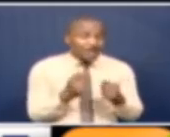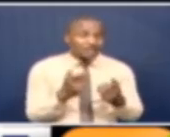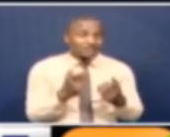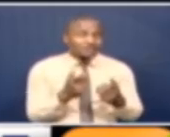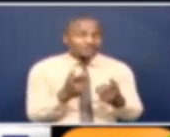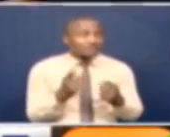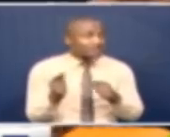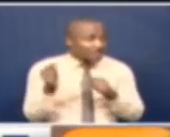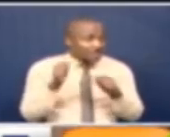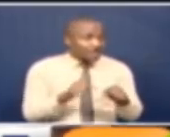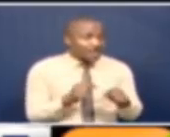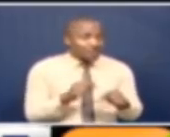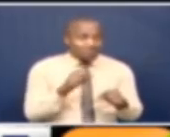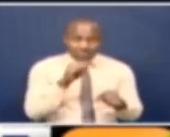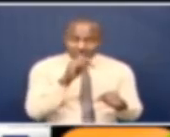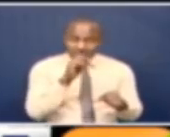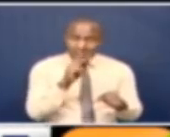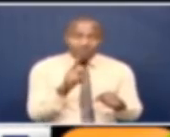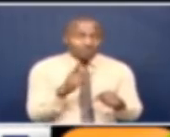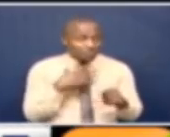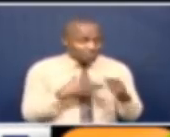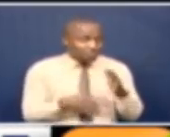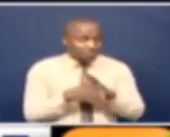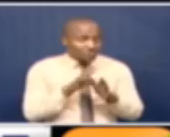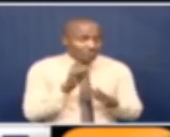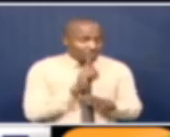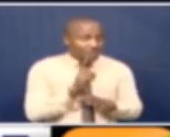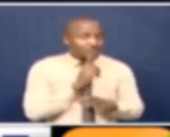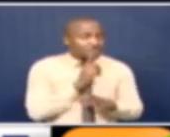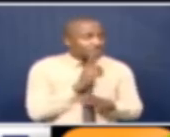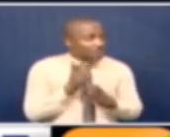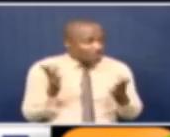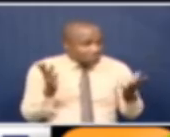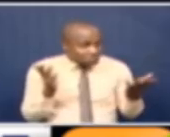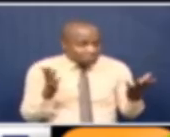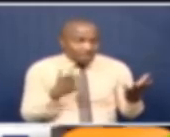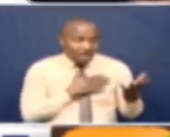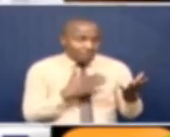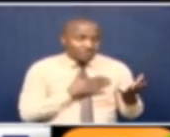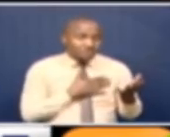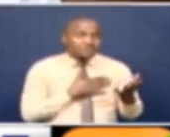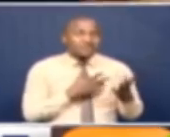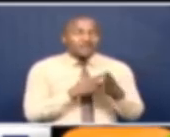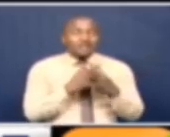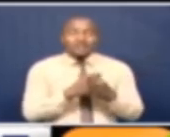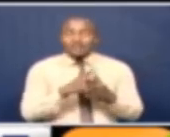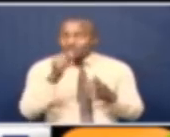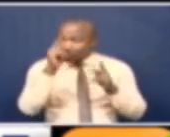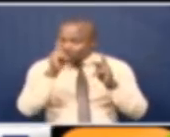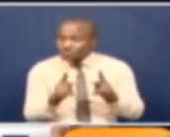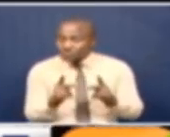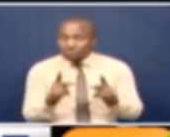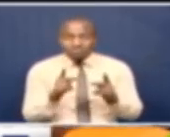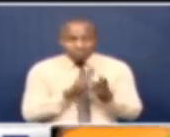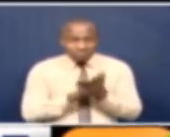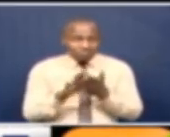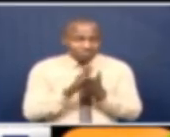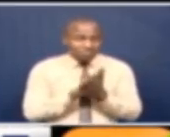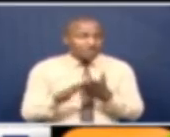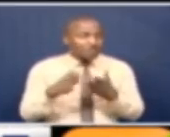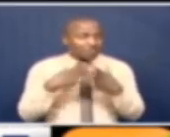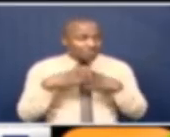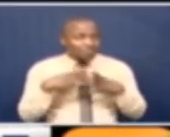come, Narok, kick you guys out of Nairobi. It is ours. Reclaim back what was ours. Go all the way to Kisumu. Create the People